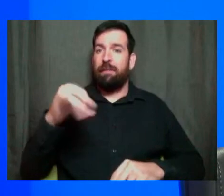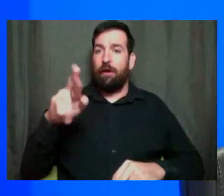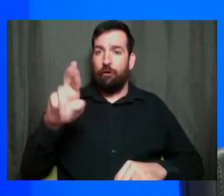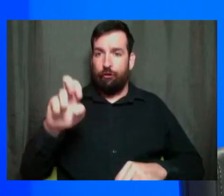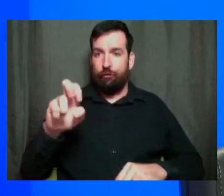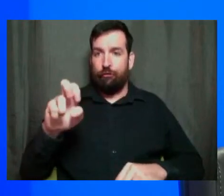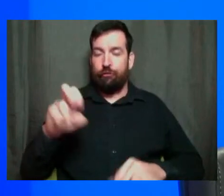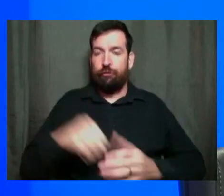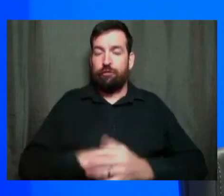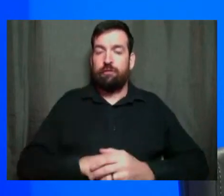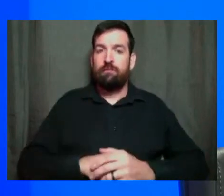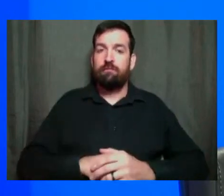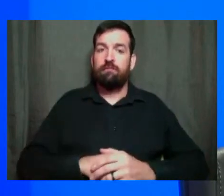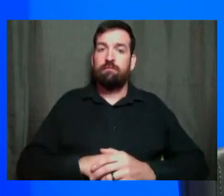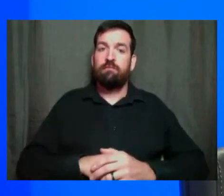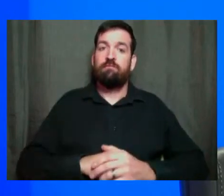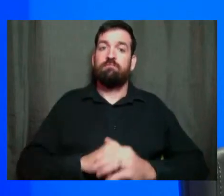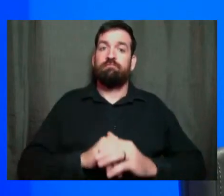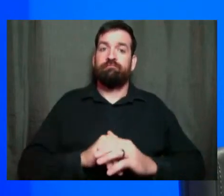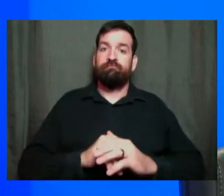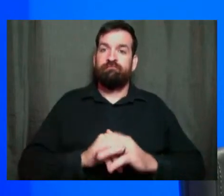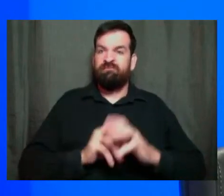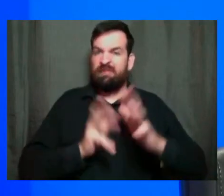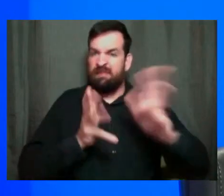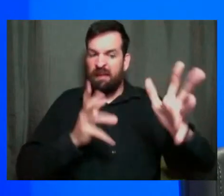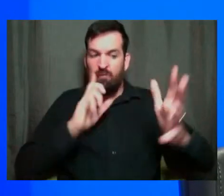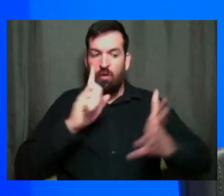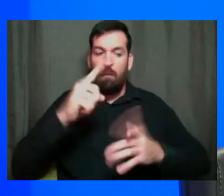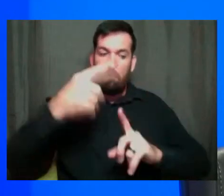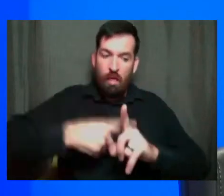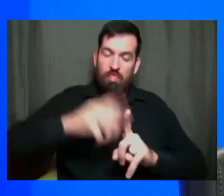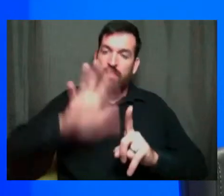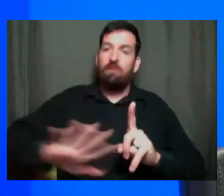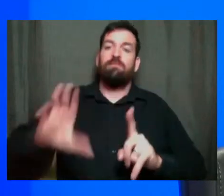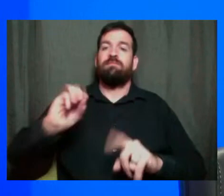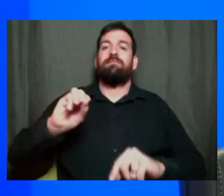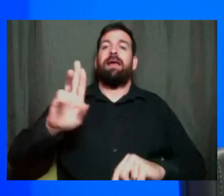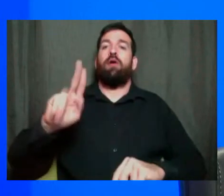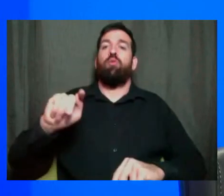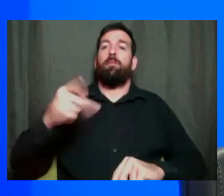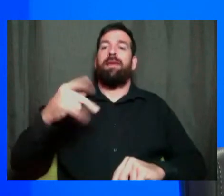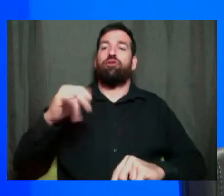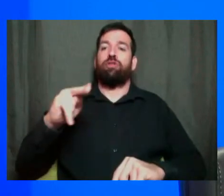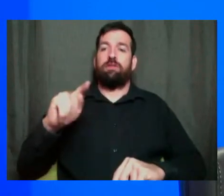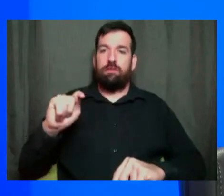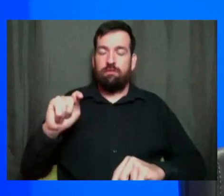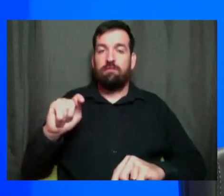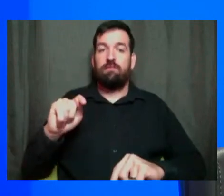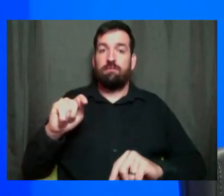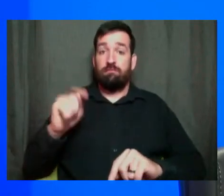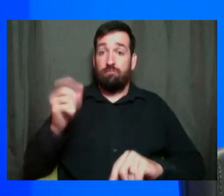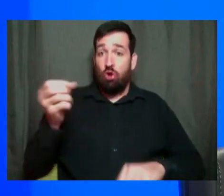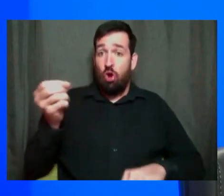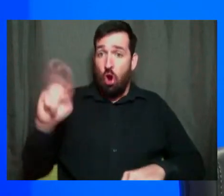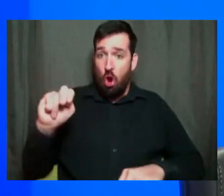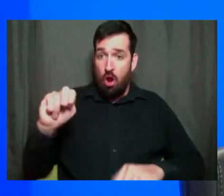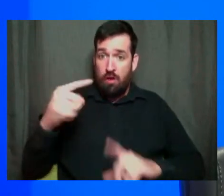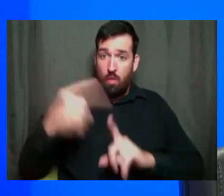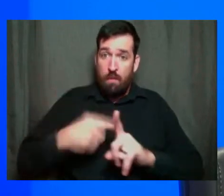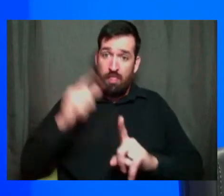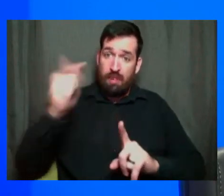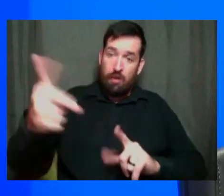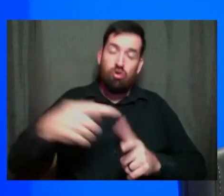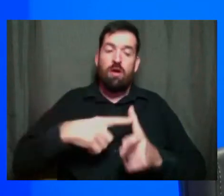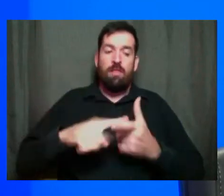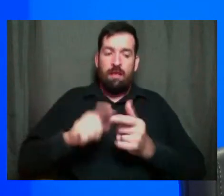And we place it, we let it rest for a month. It's an outpatient procedure. Patients come back, we turn it on after a month, and then we adjust the voltage